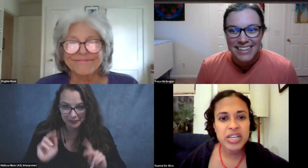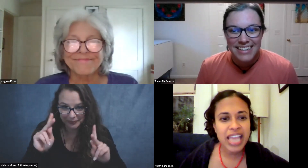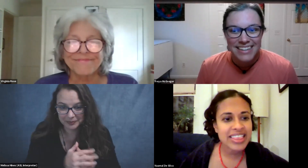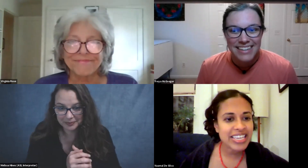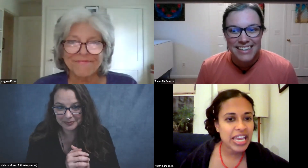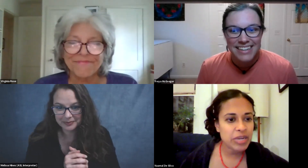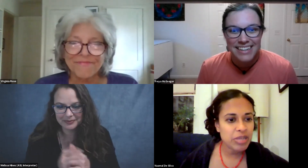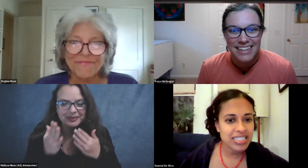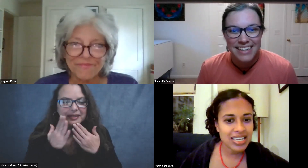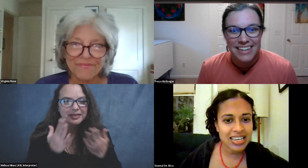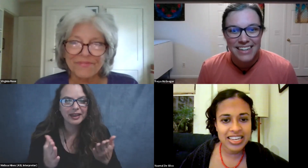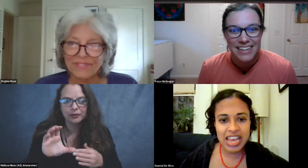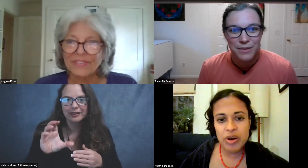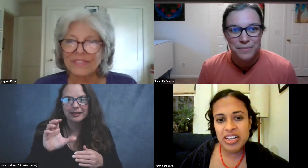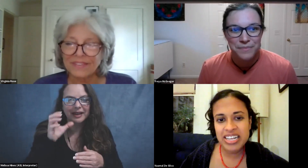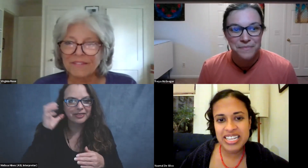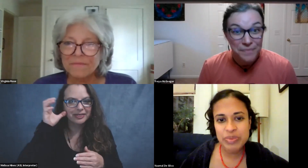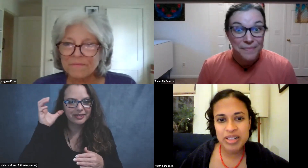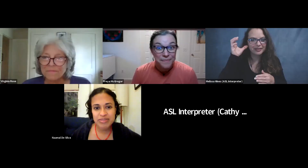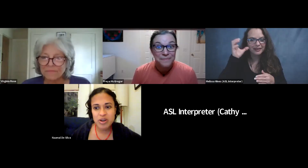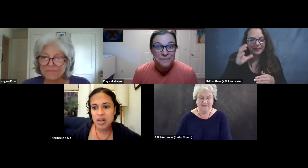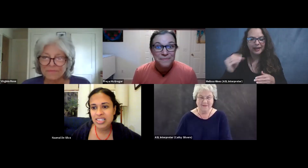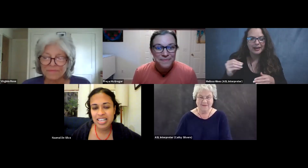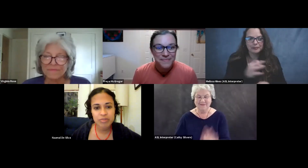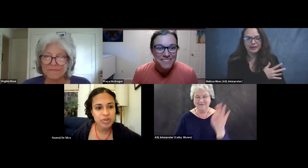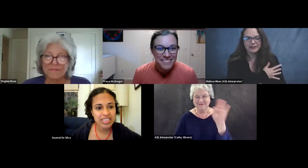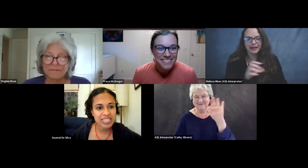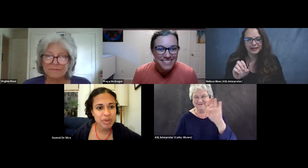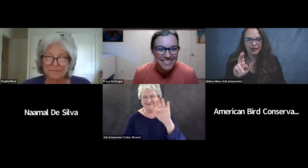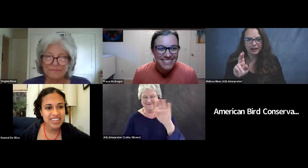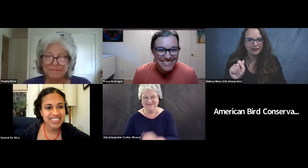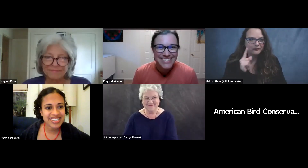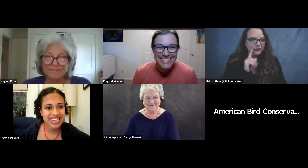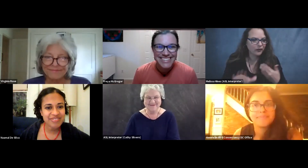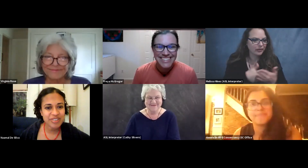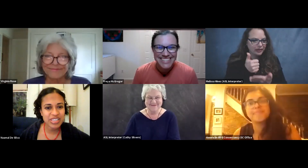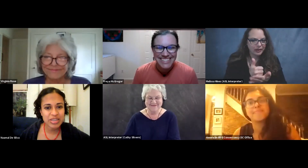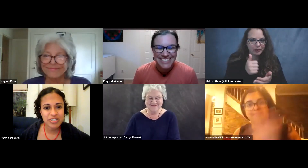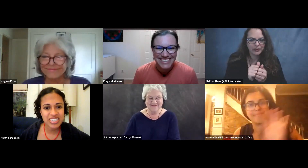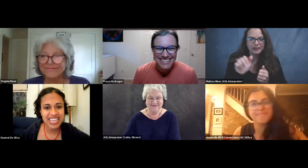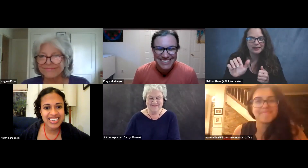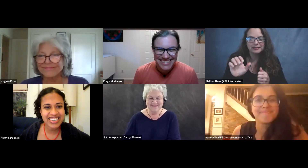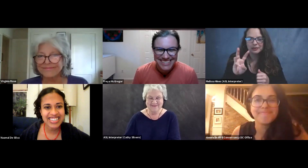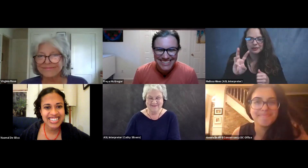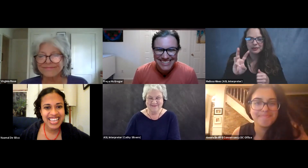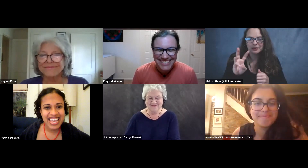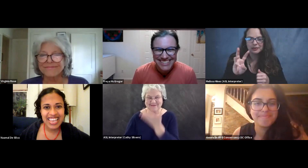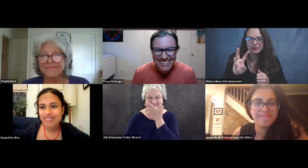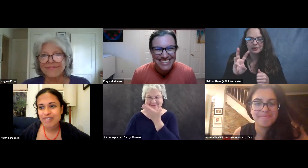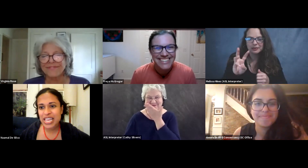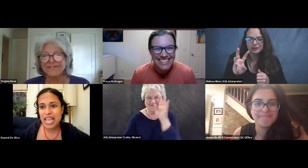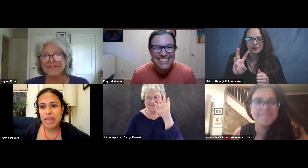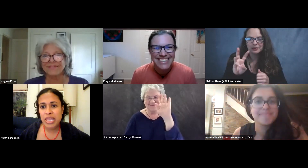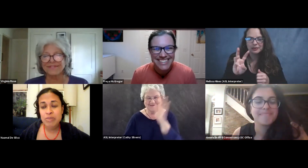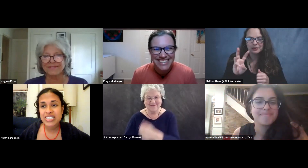And thank you to Kathy and Melissa and Erica as well for all the help with this webinar. Um, we really appreciate it.